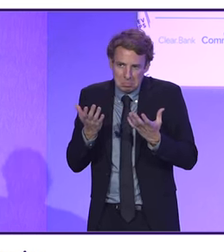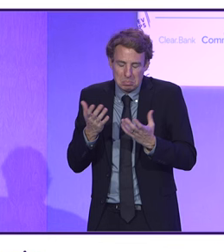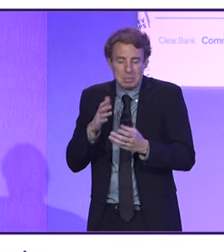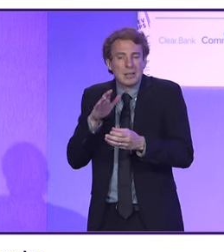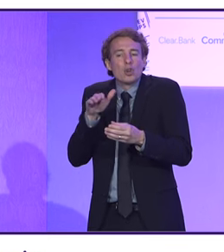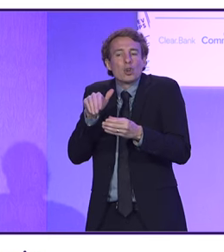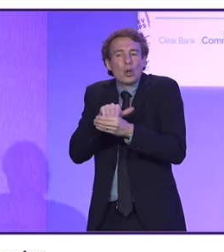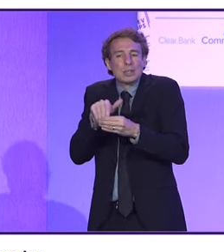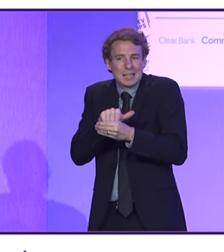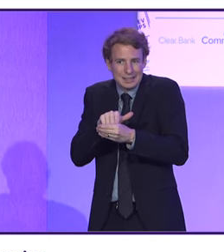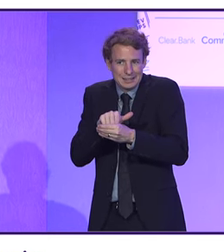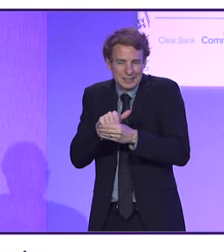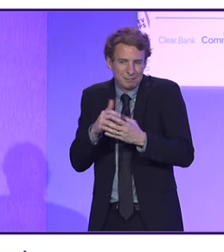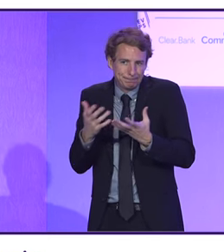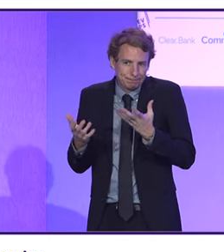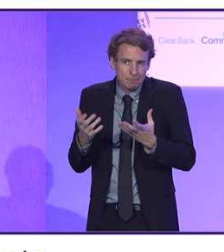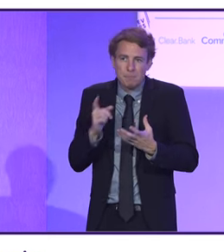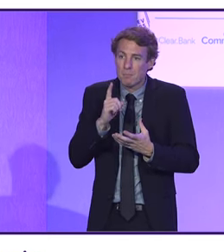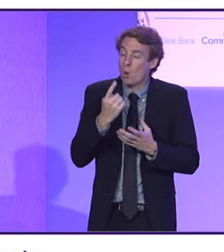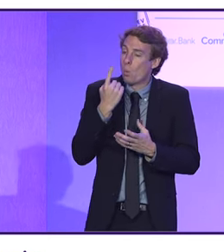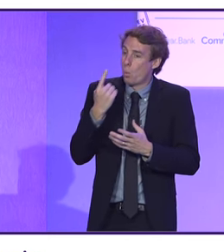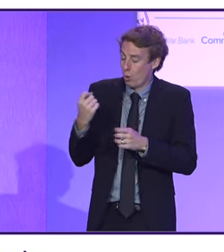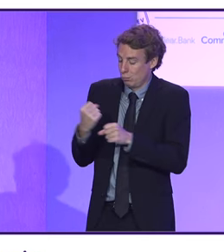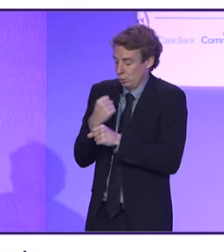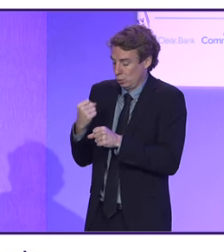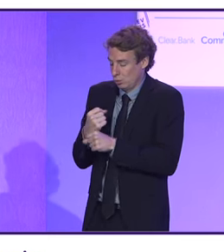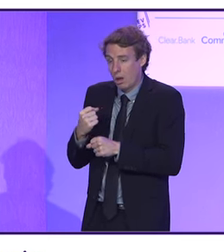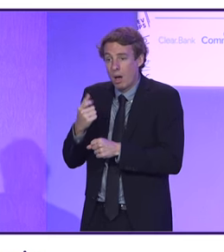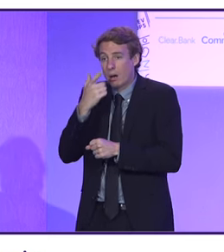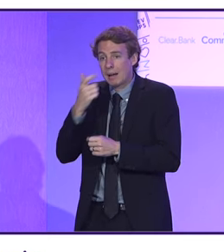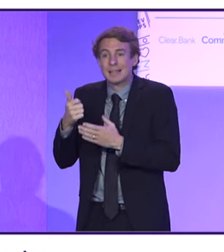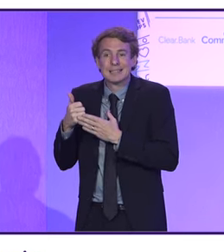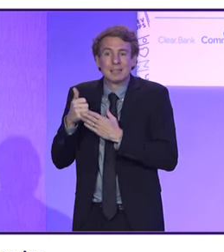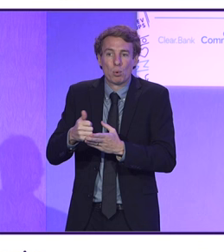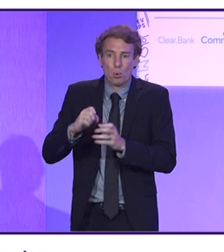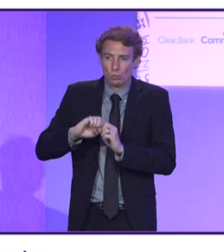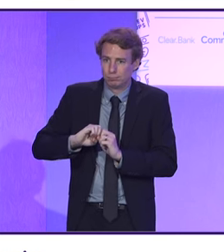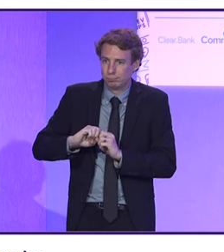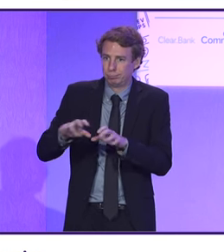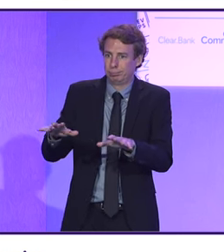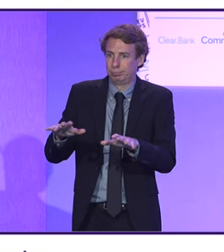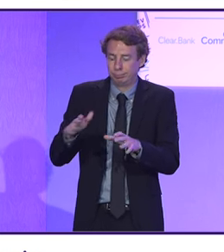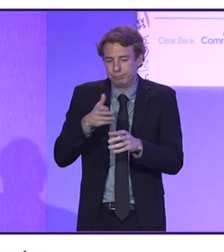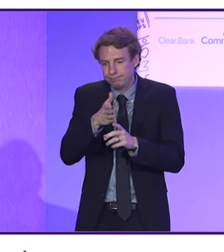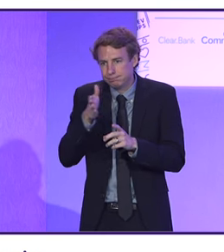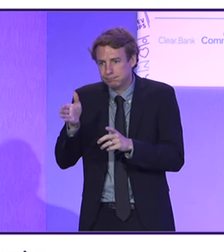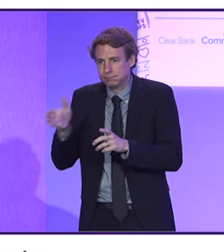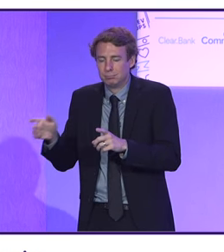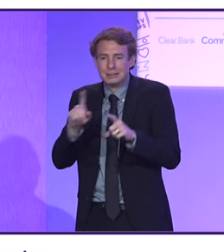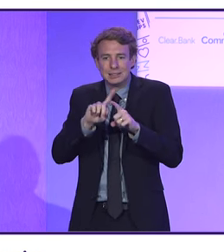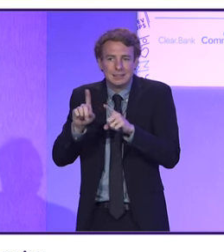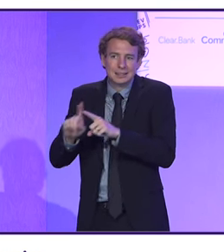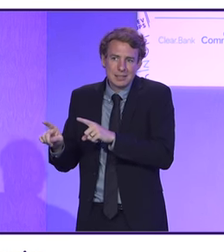the ability for one producer to support any number of consumers with only minimal increases in scale within their team.